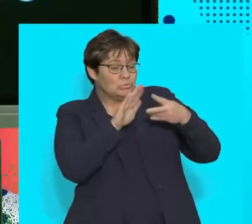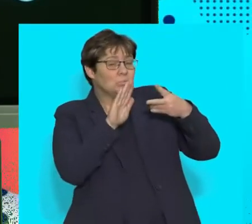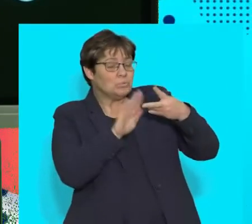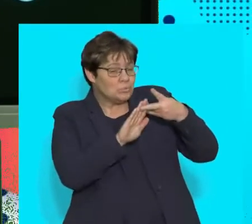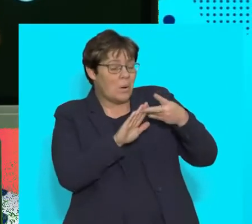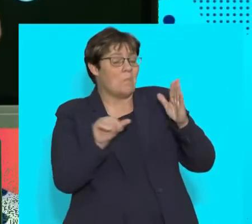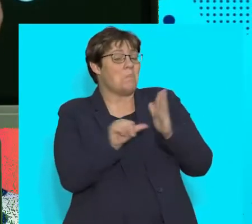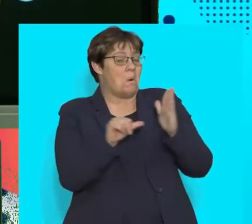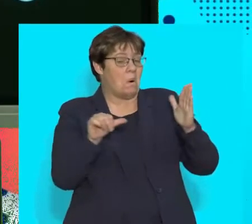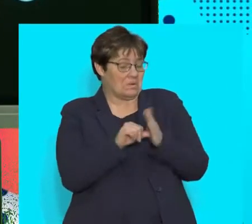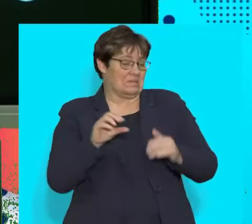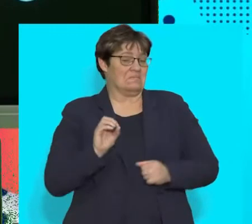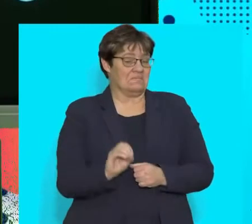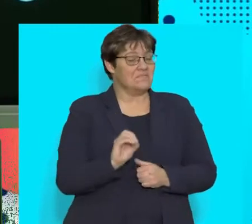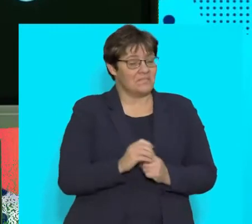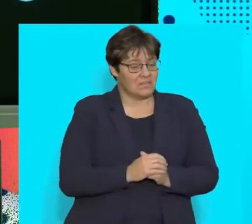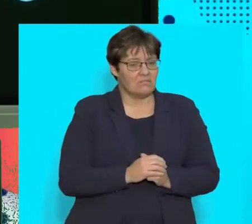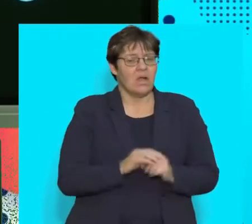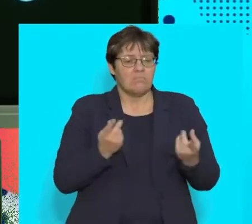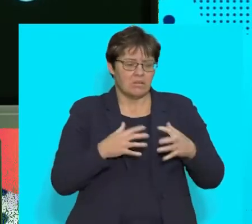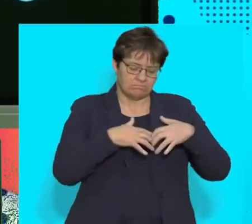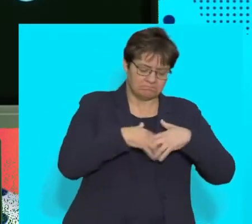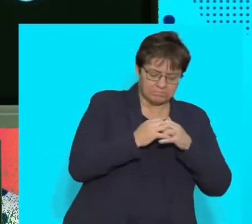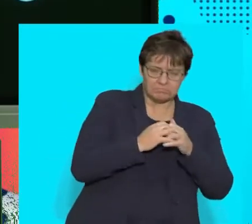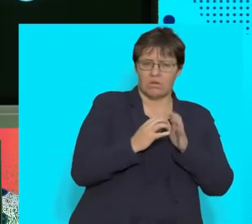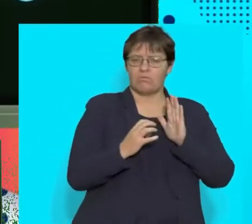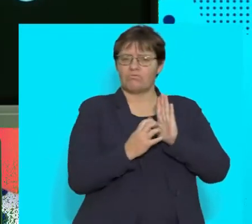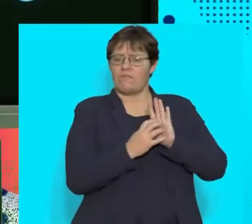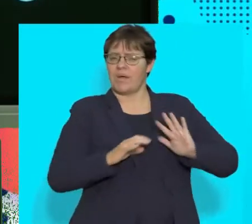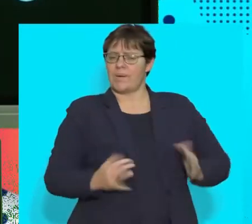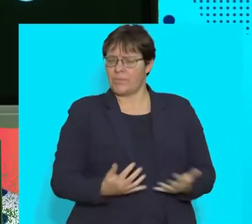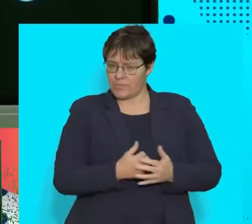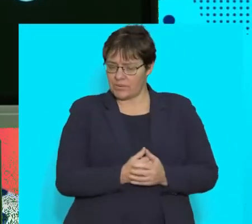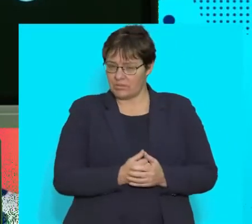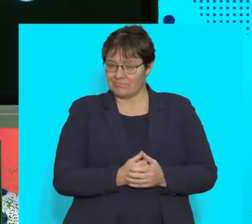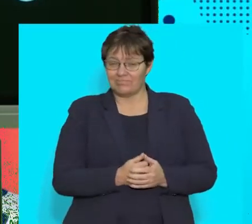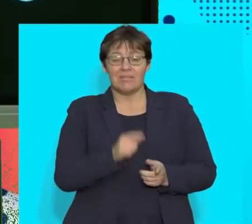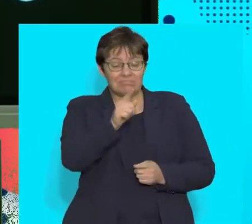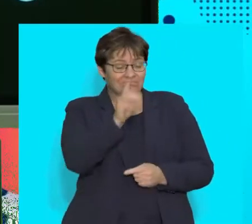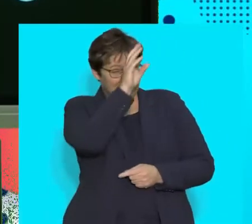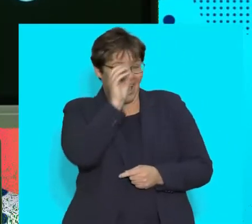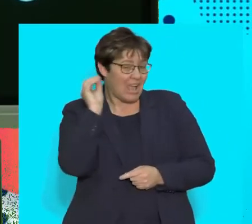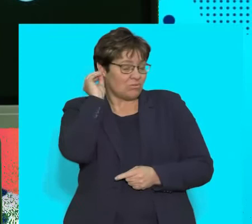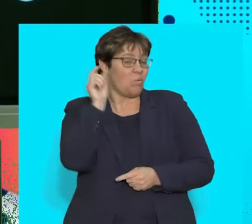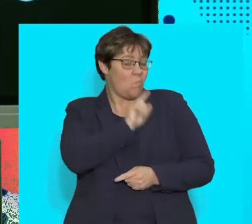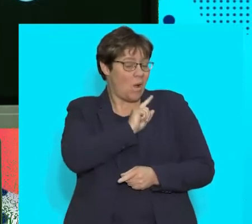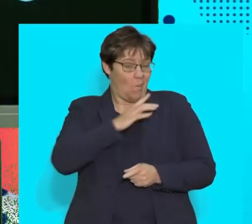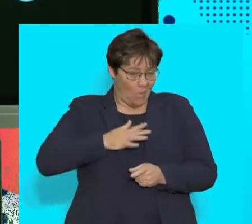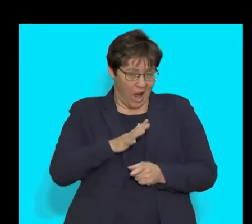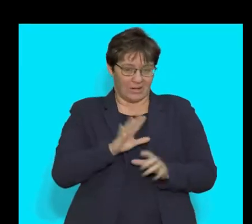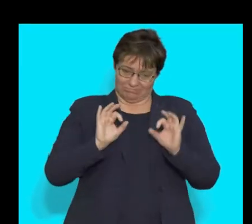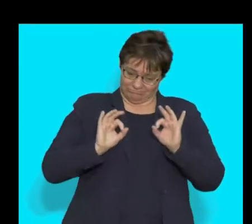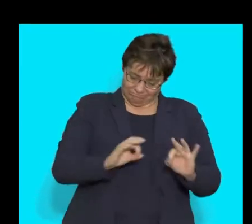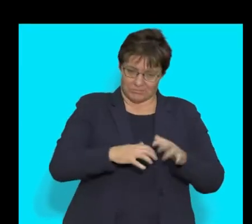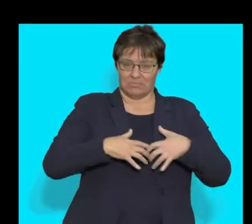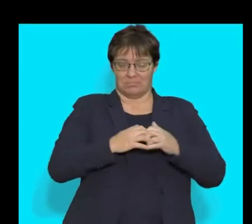critical points when we talk about how to draw graphs accurately that you need to take note of. And those are